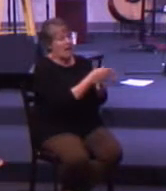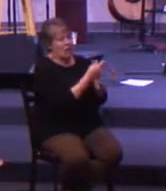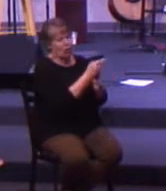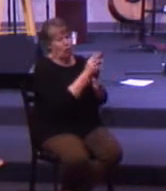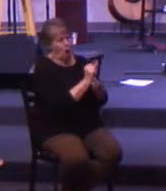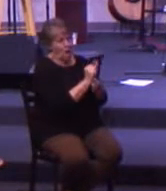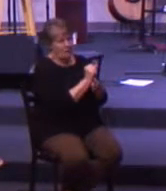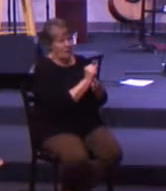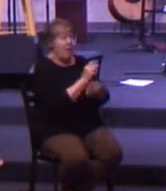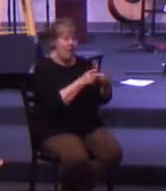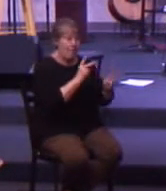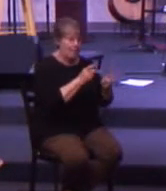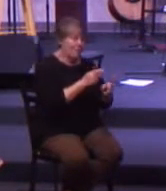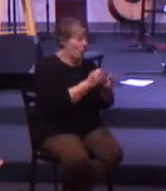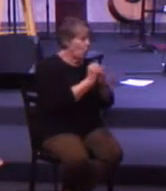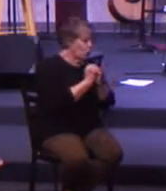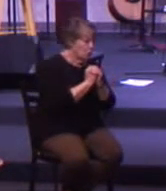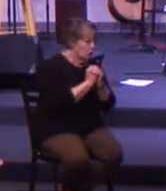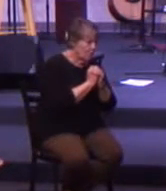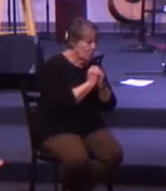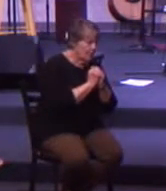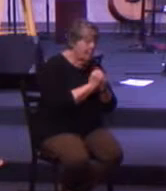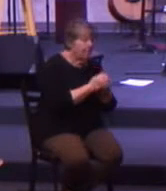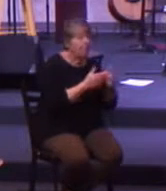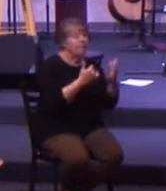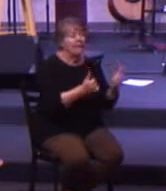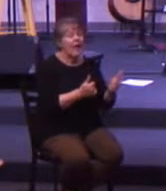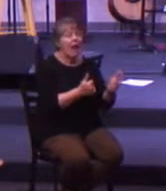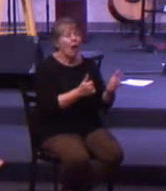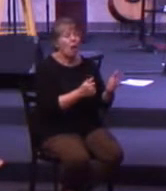Now, here's the other thing we've learned about ancient